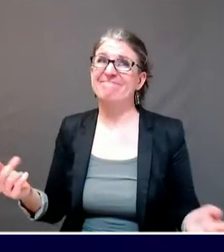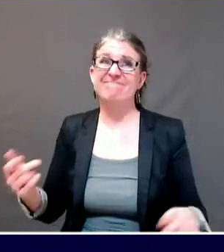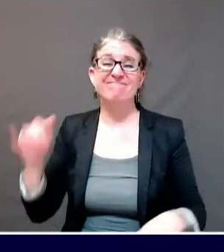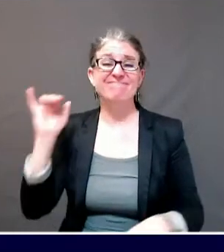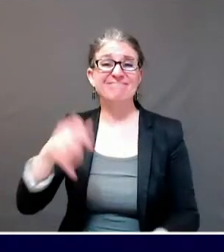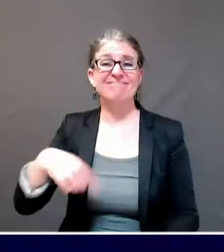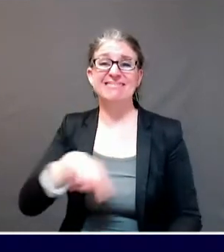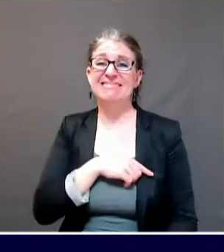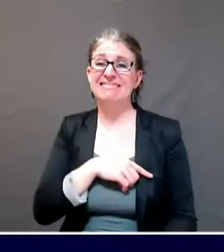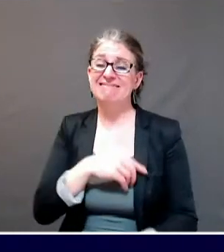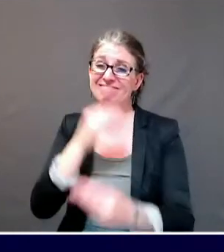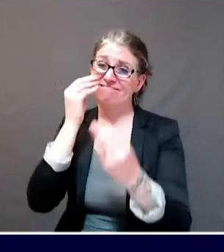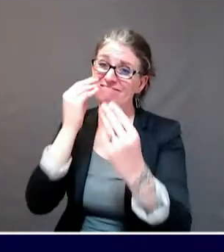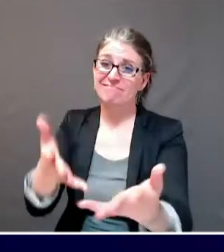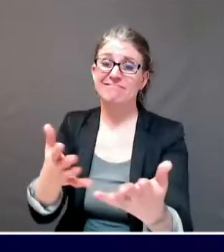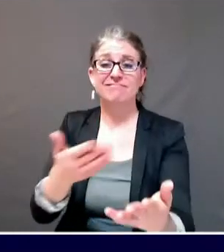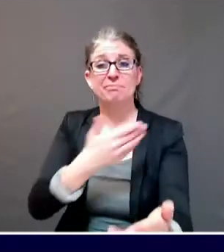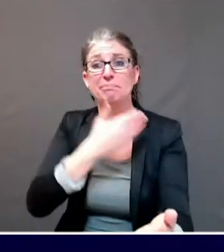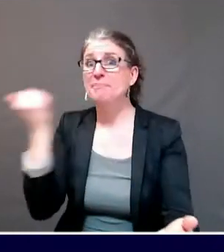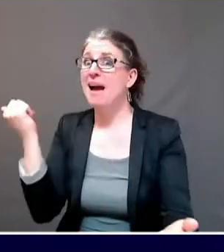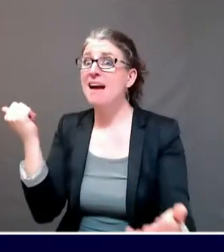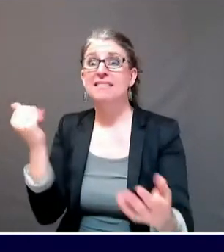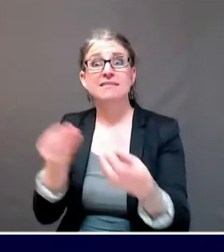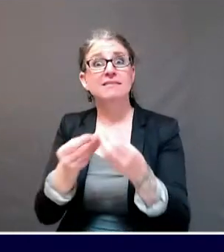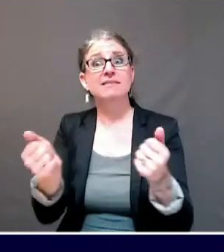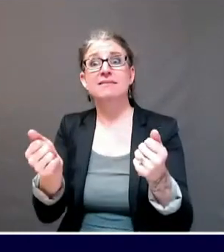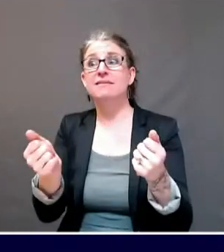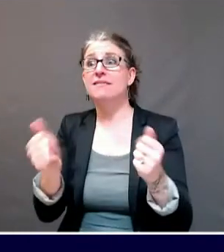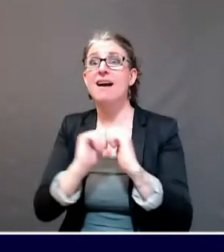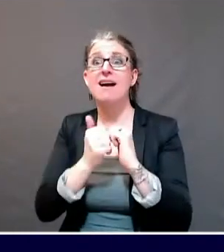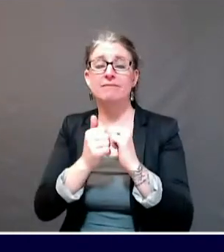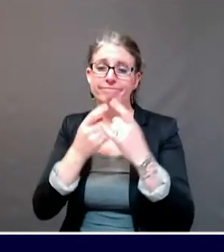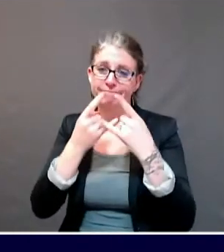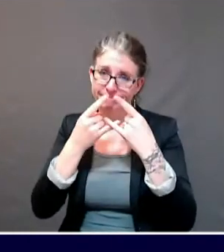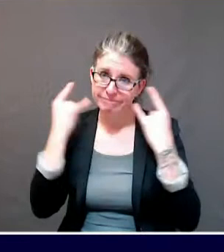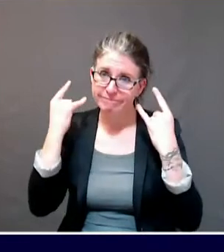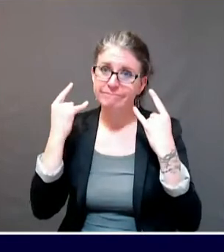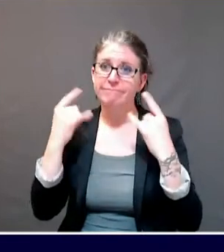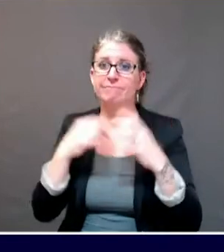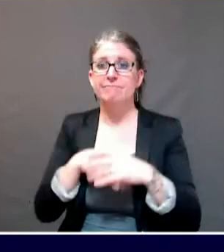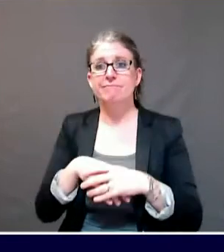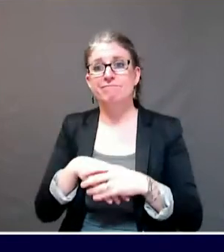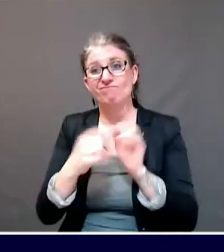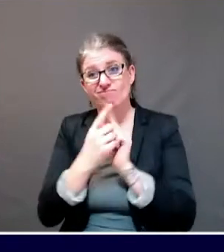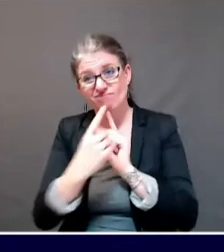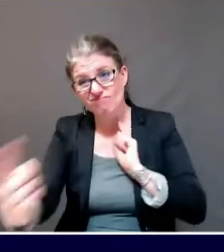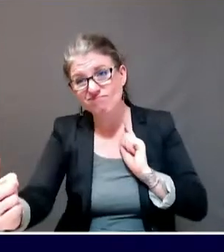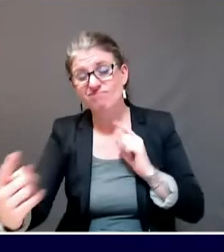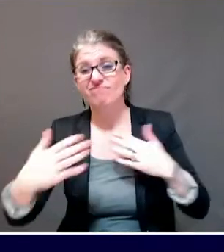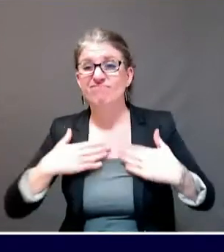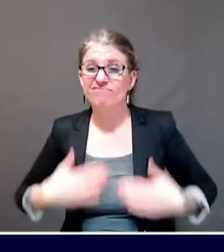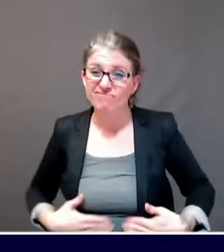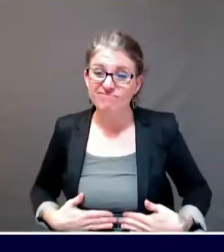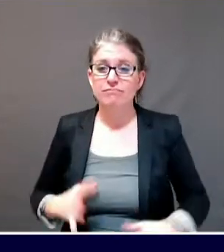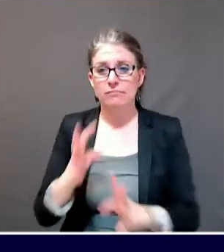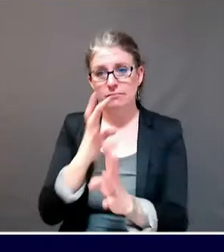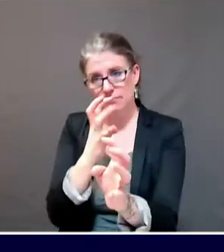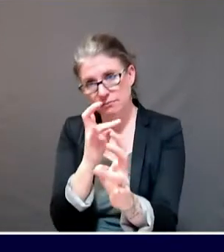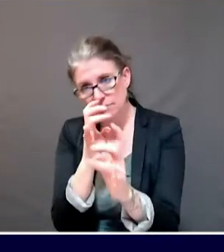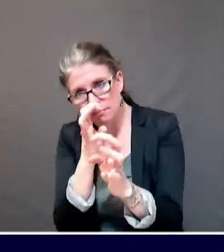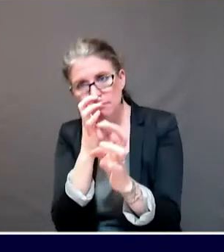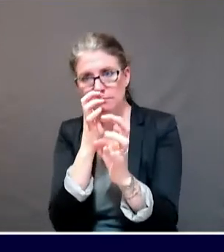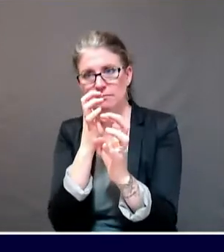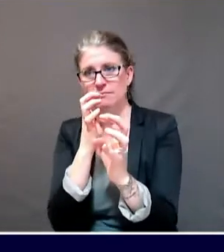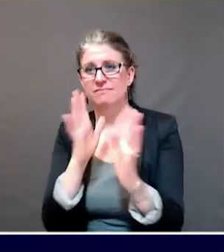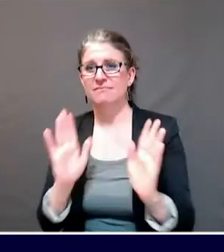other strains, but right now, it cannot be our only defense. I'm going to take a moment now, again,